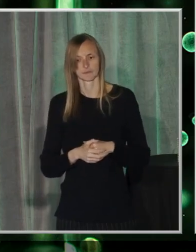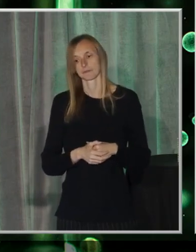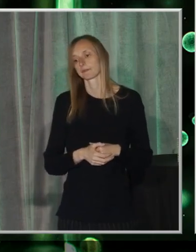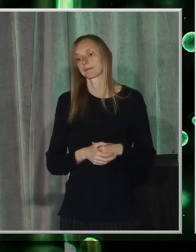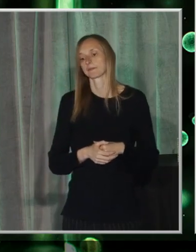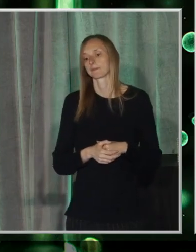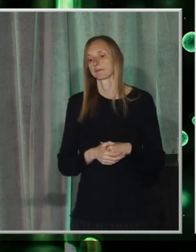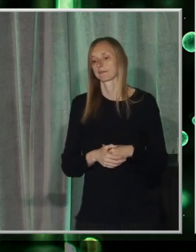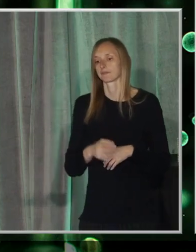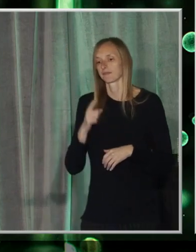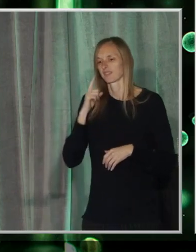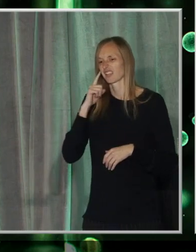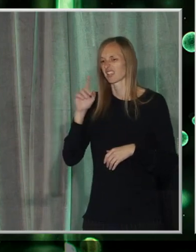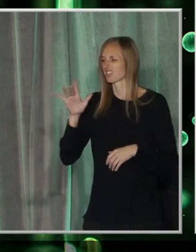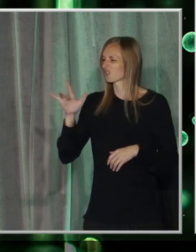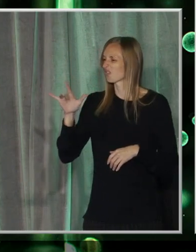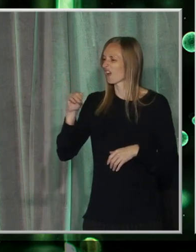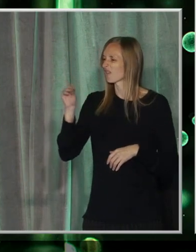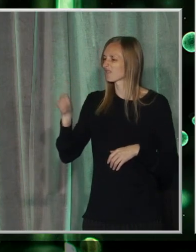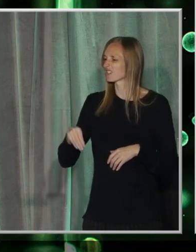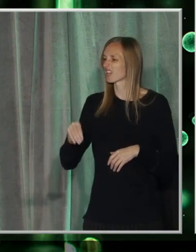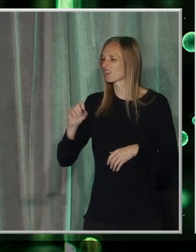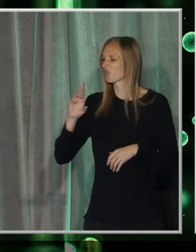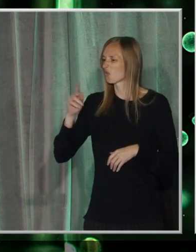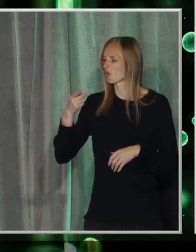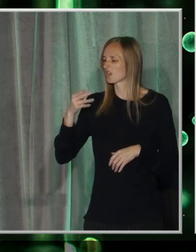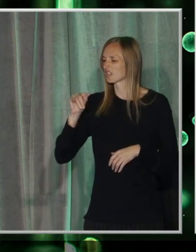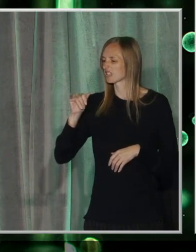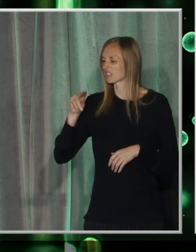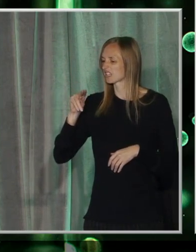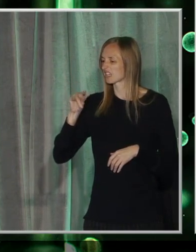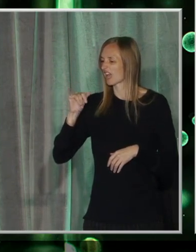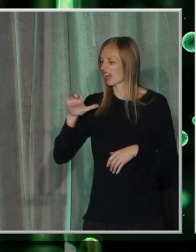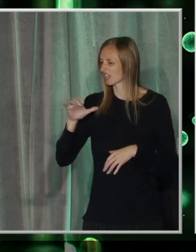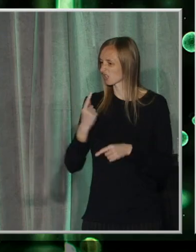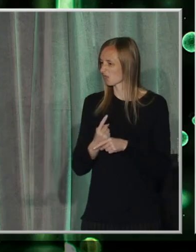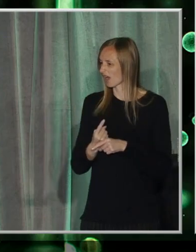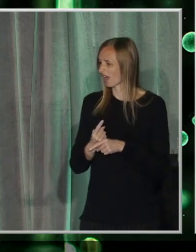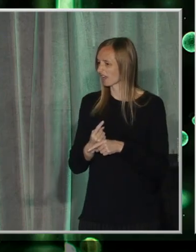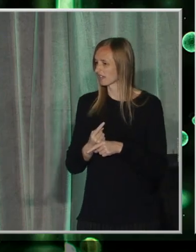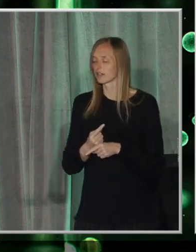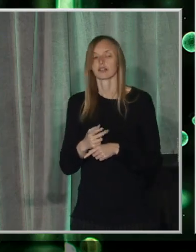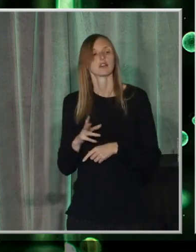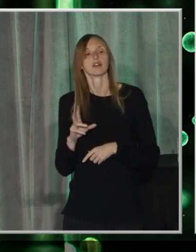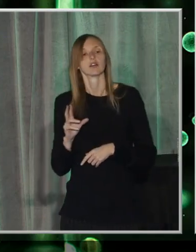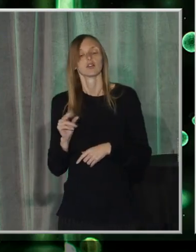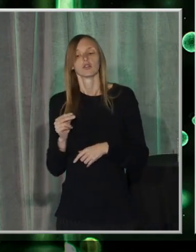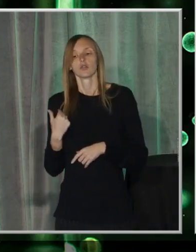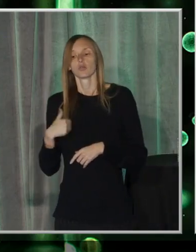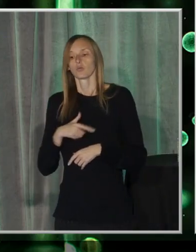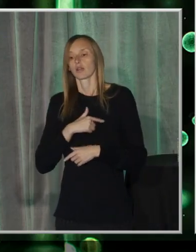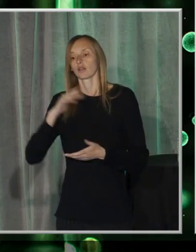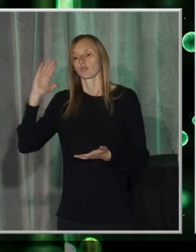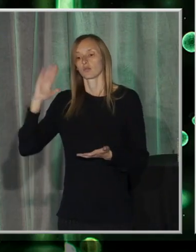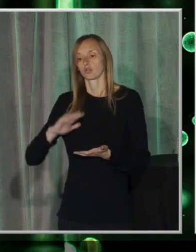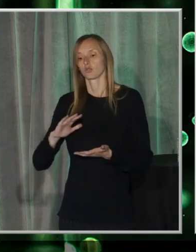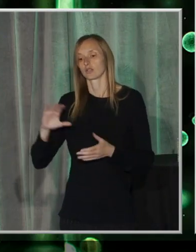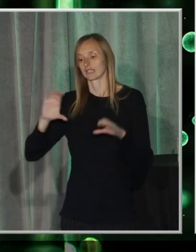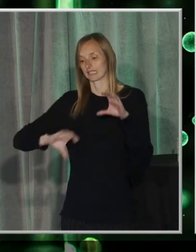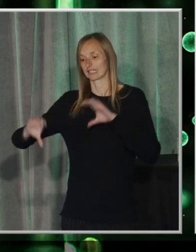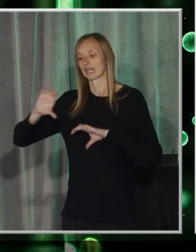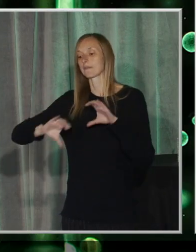I think what the 25% was the organics, right? No, so we reduce the chemical use